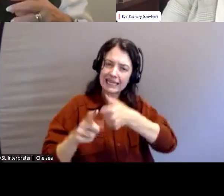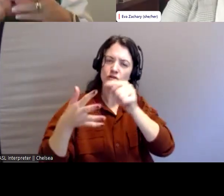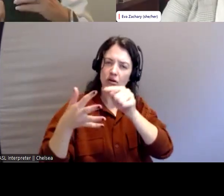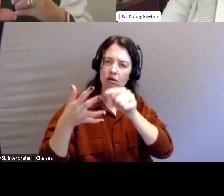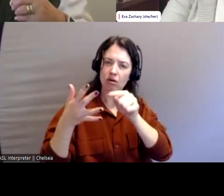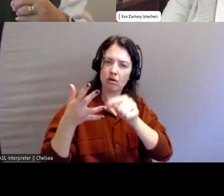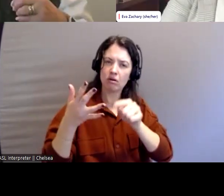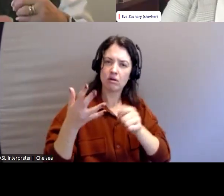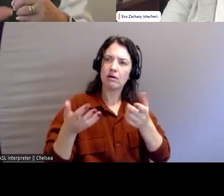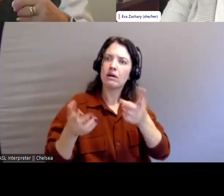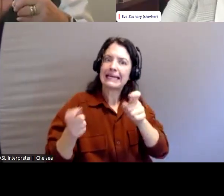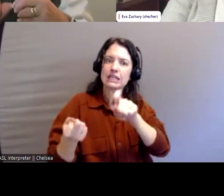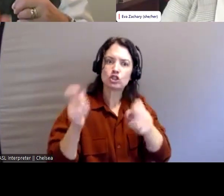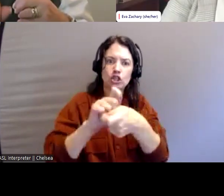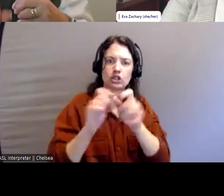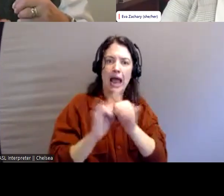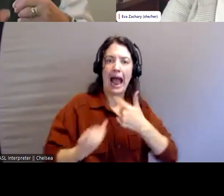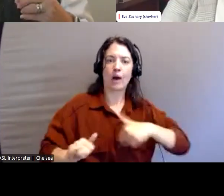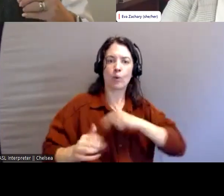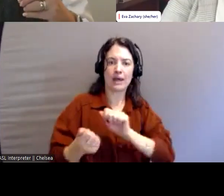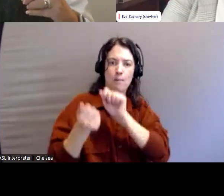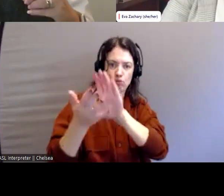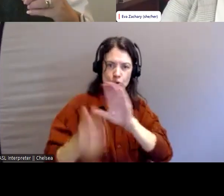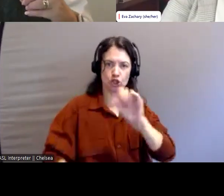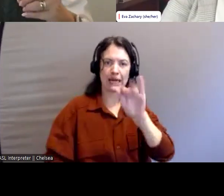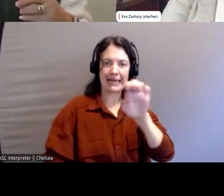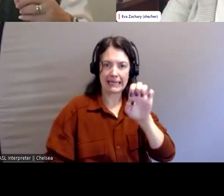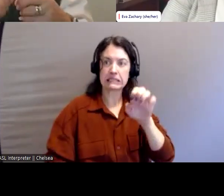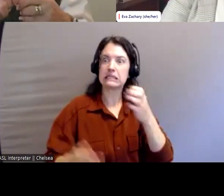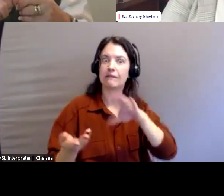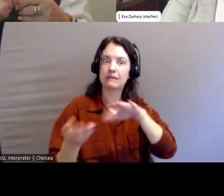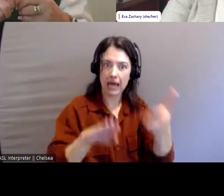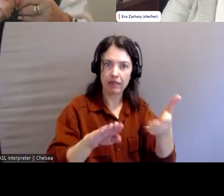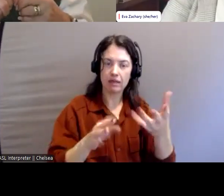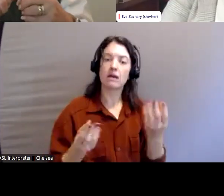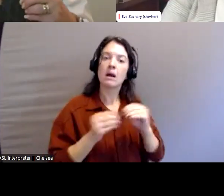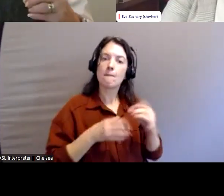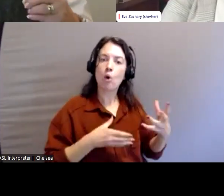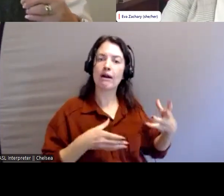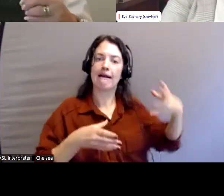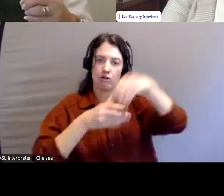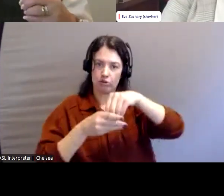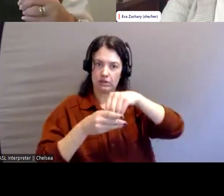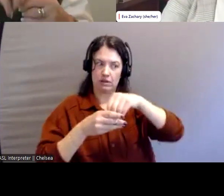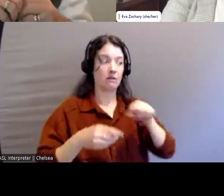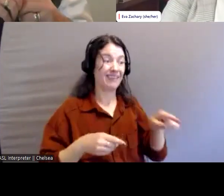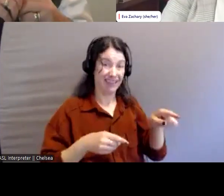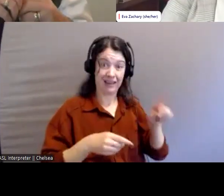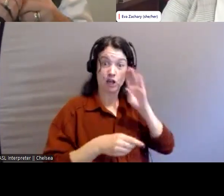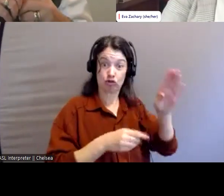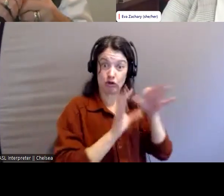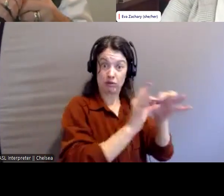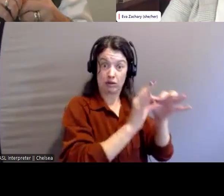the way we approach these particular cases so that we're more inclusive when we look at including 2S